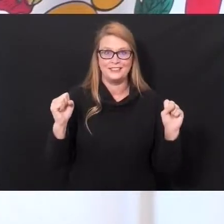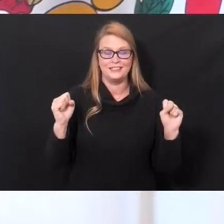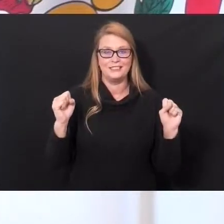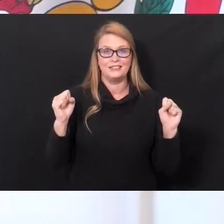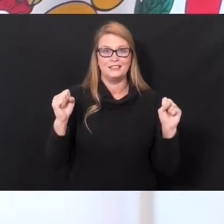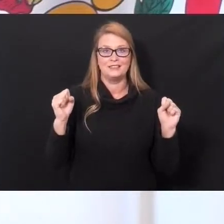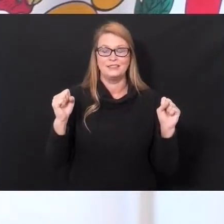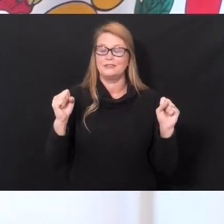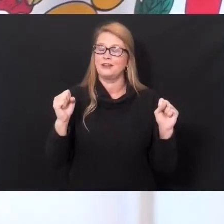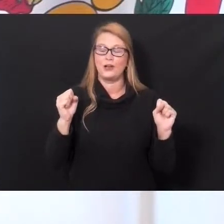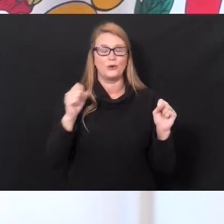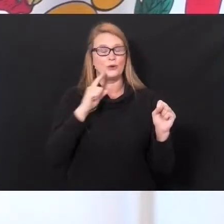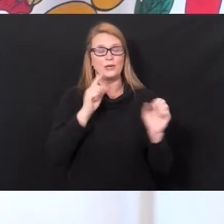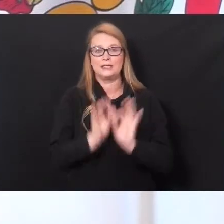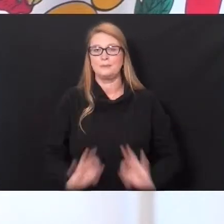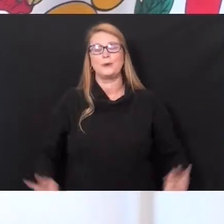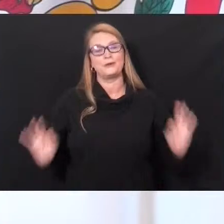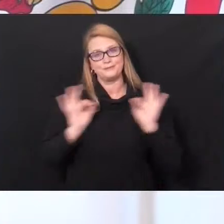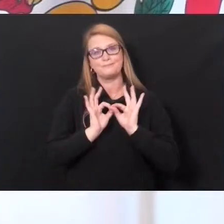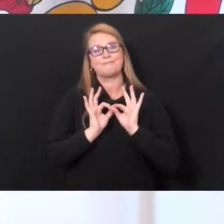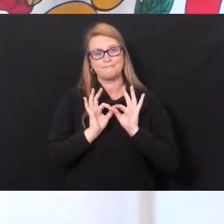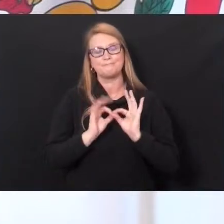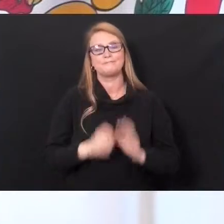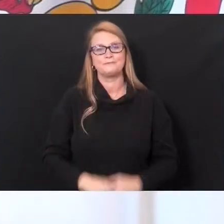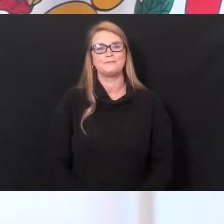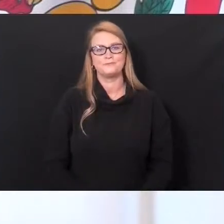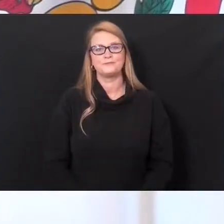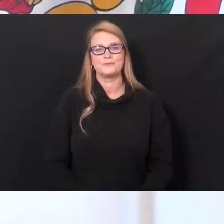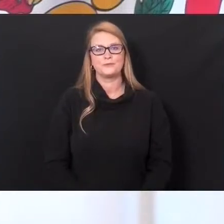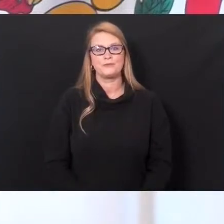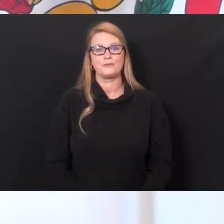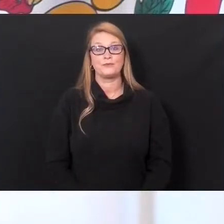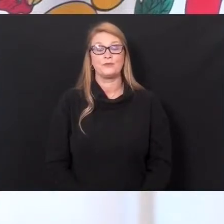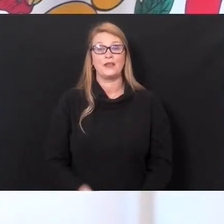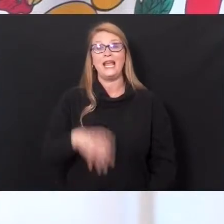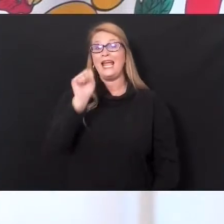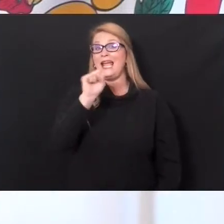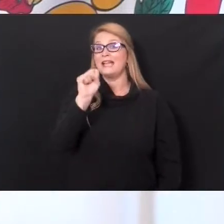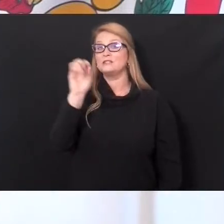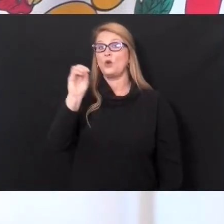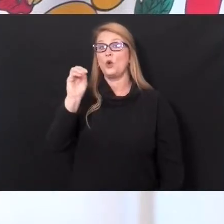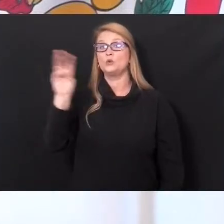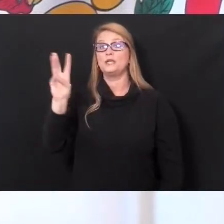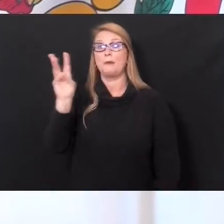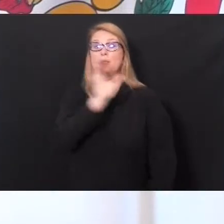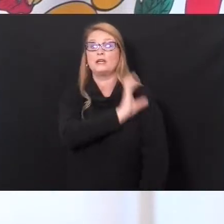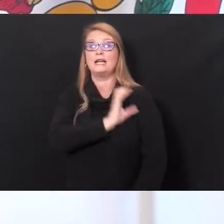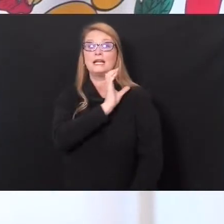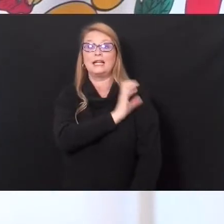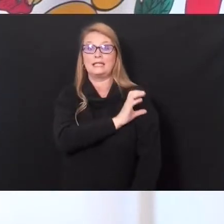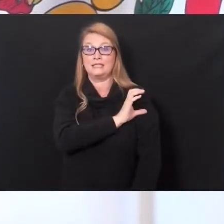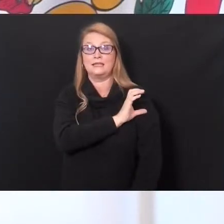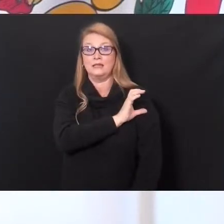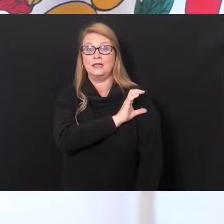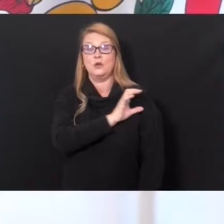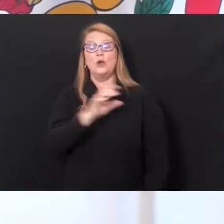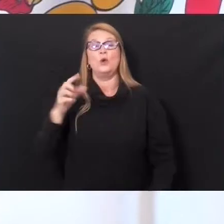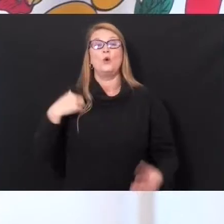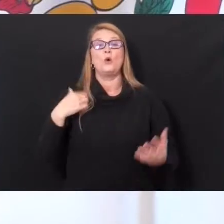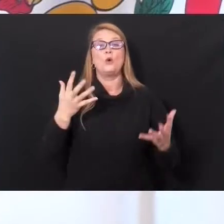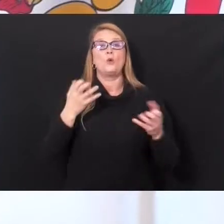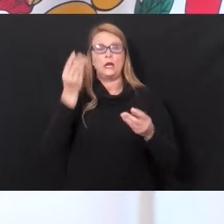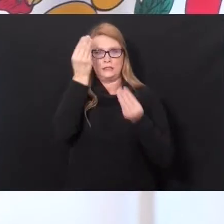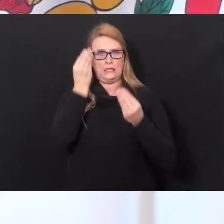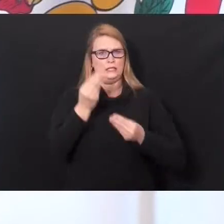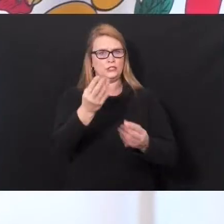probably countless almost. Again, with our Saving Our Wisdom Clinic Spotlight, I want to highlight a